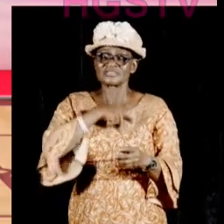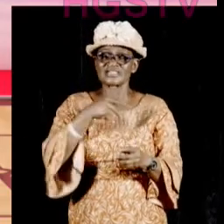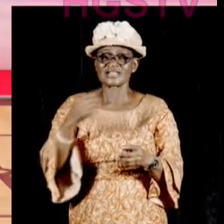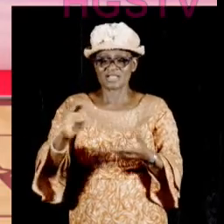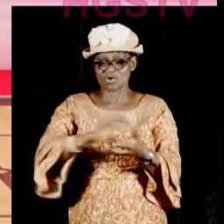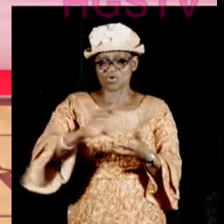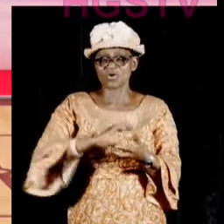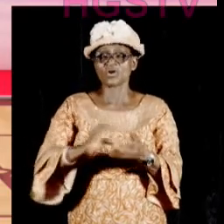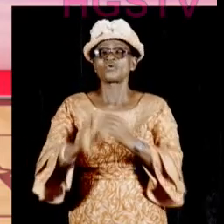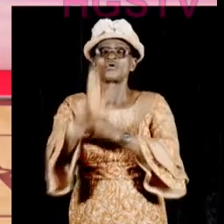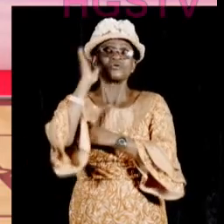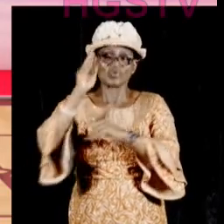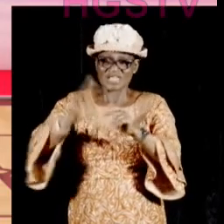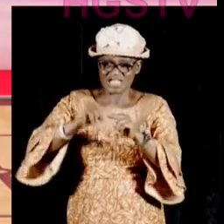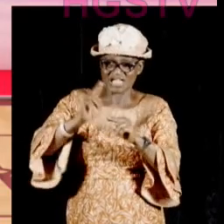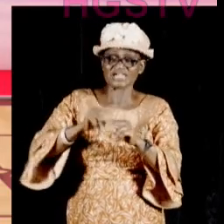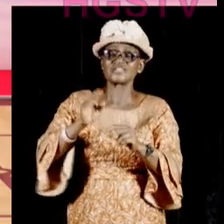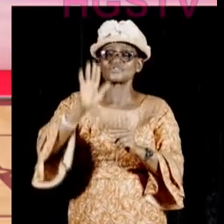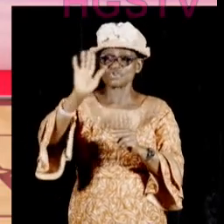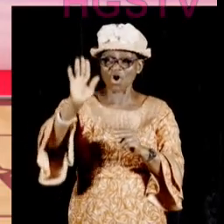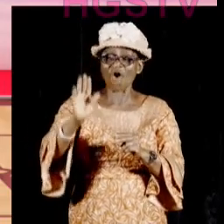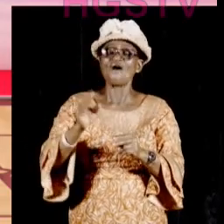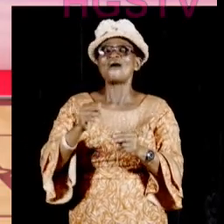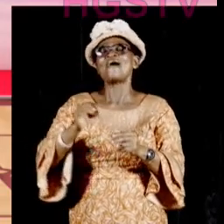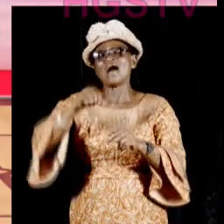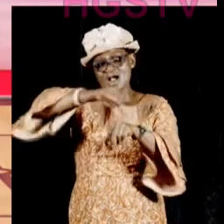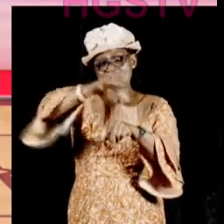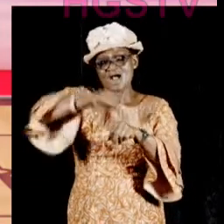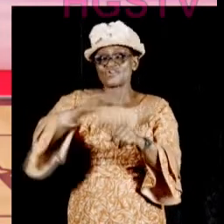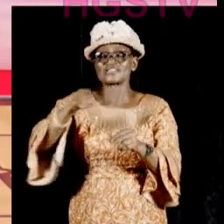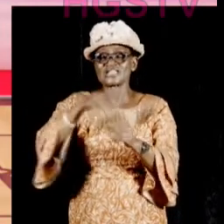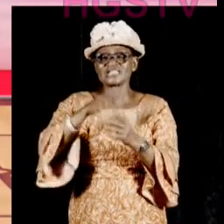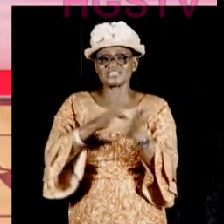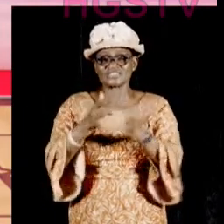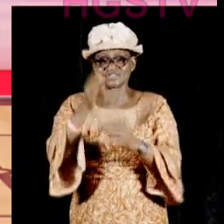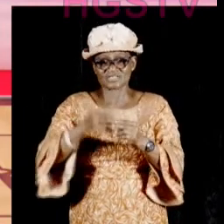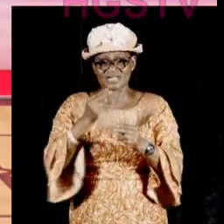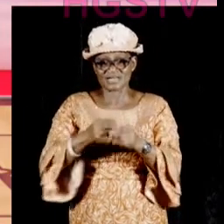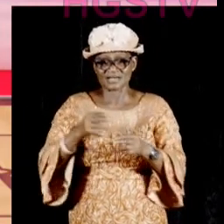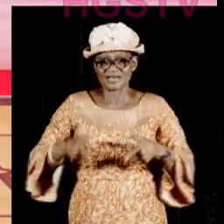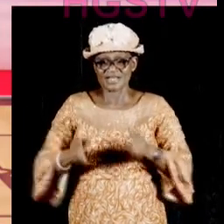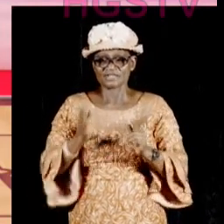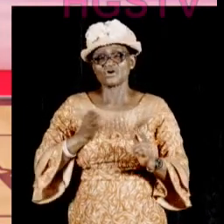God will increase your anointing in Jesus' name. Kindly let us pray.